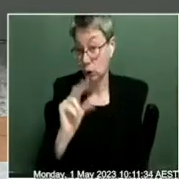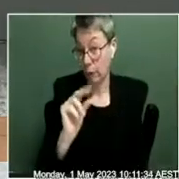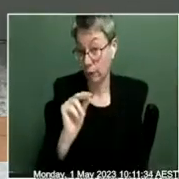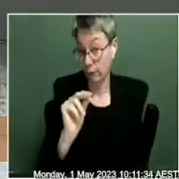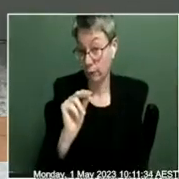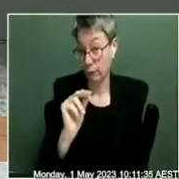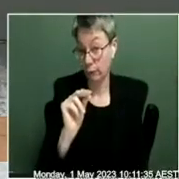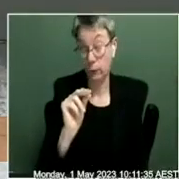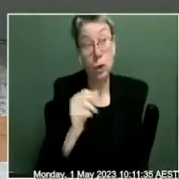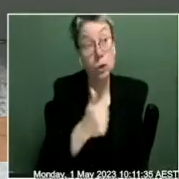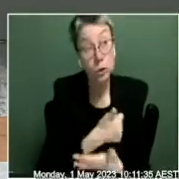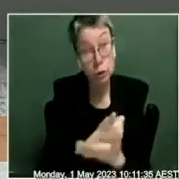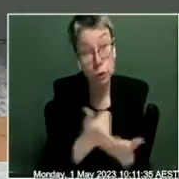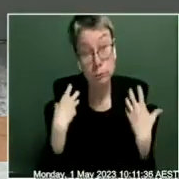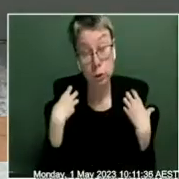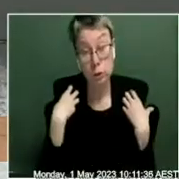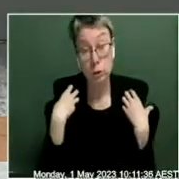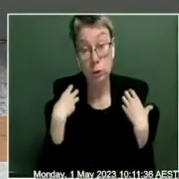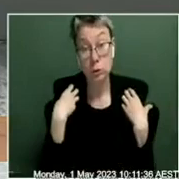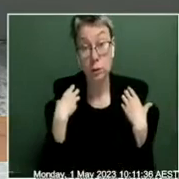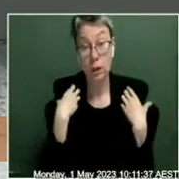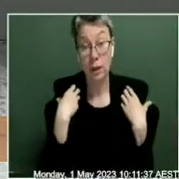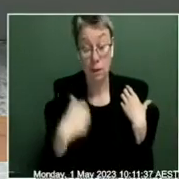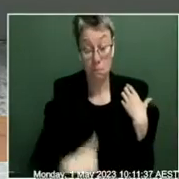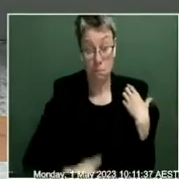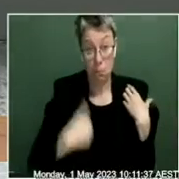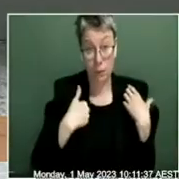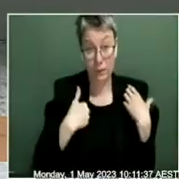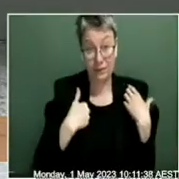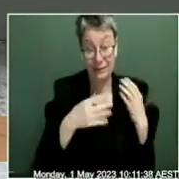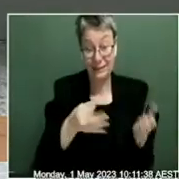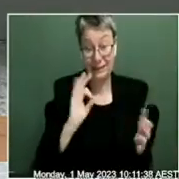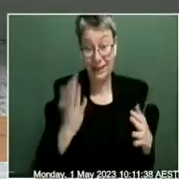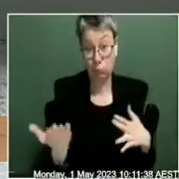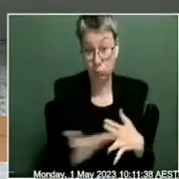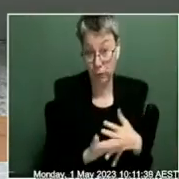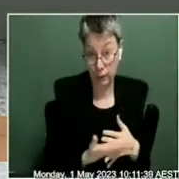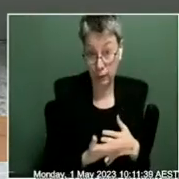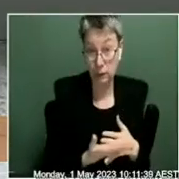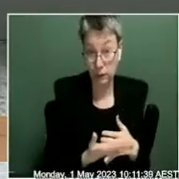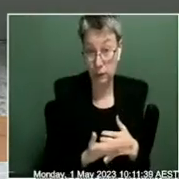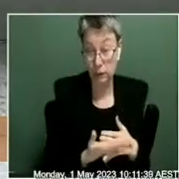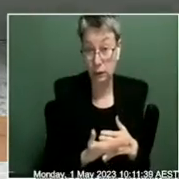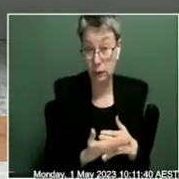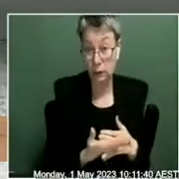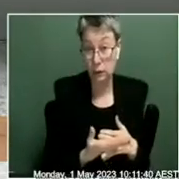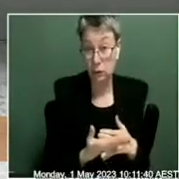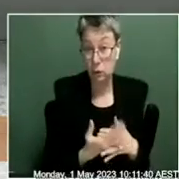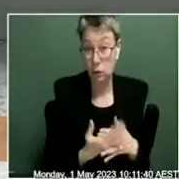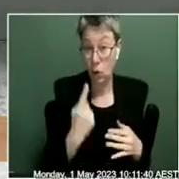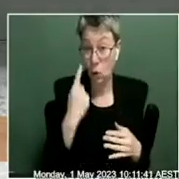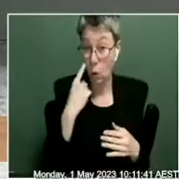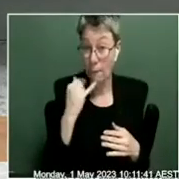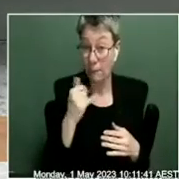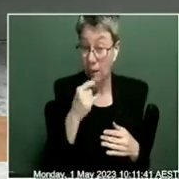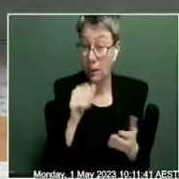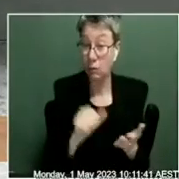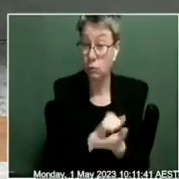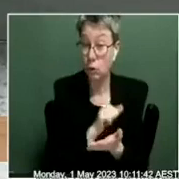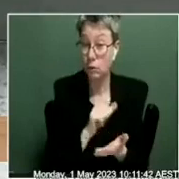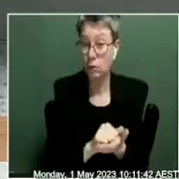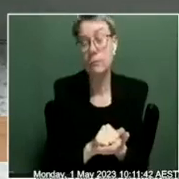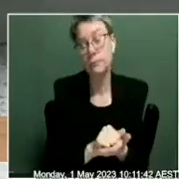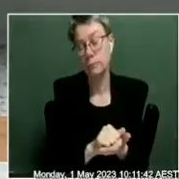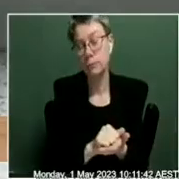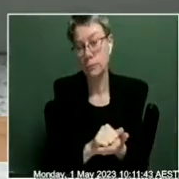my understanding is that it might be appropriate, given we do have somewhat of a hard finish, we might just